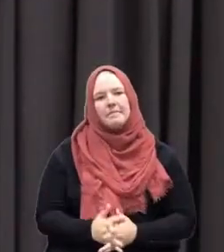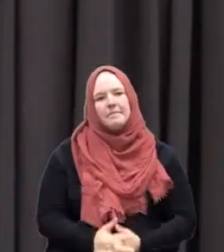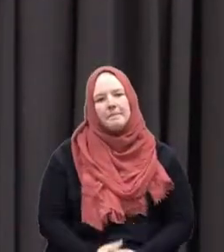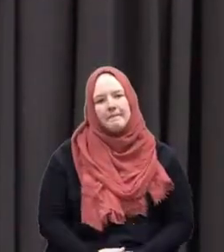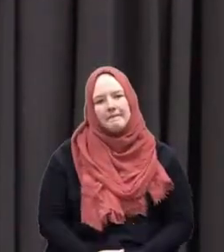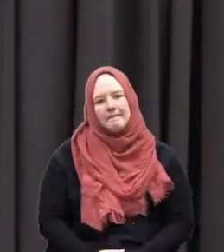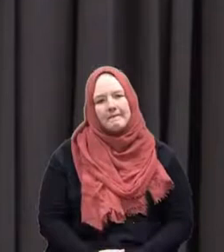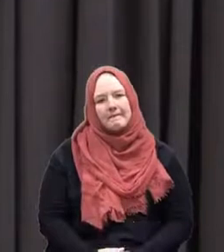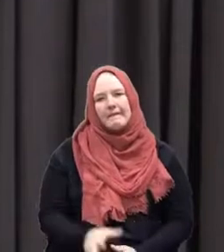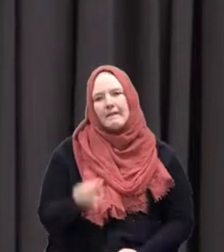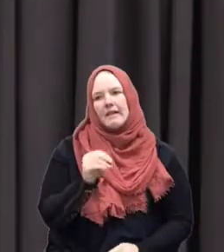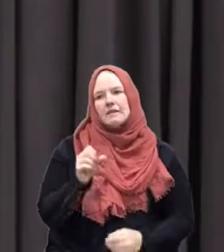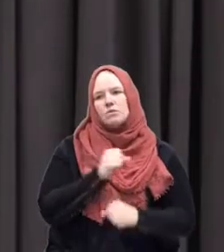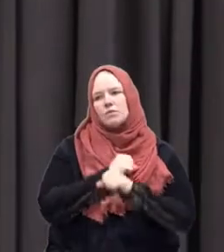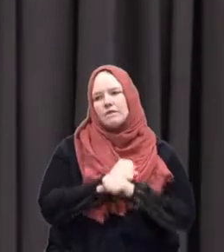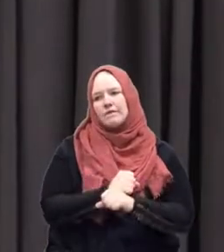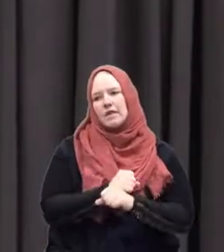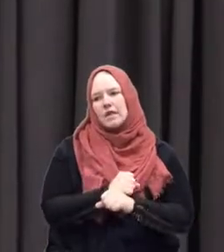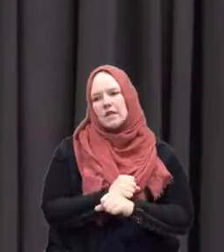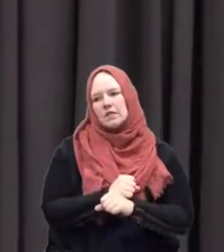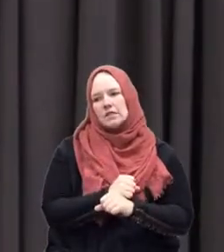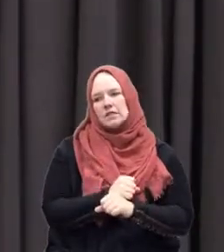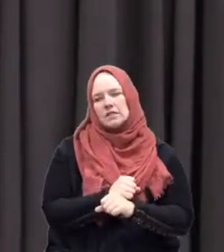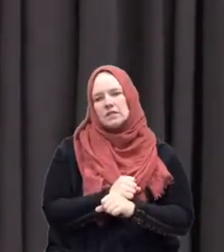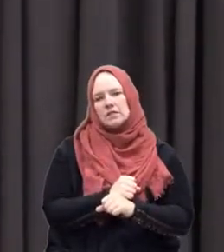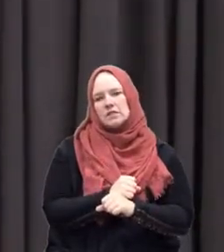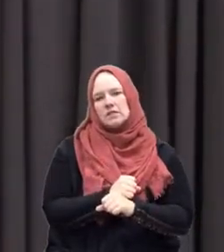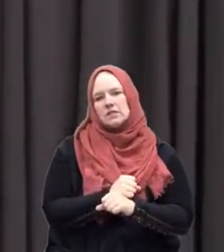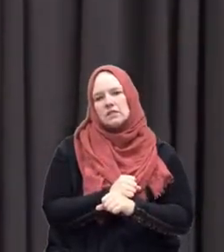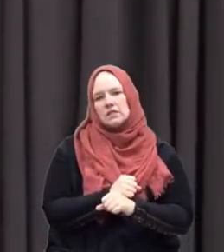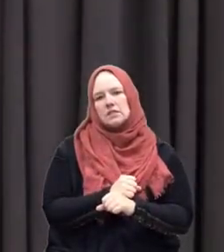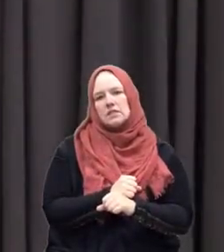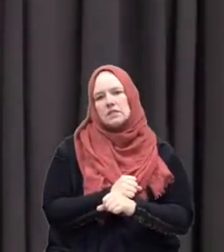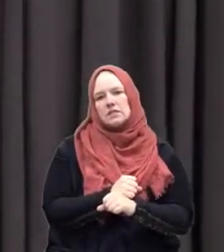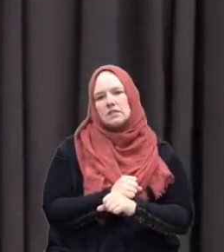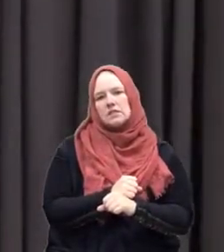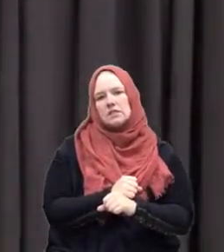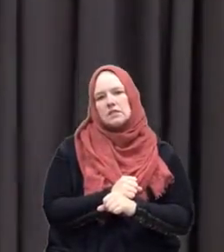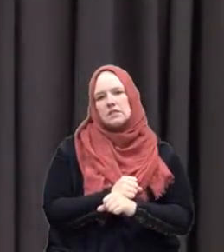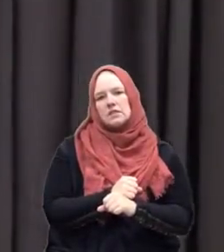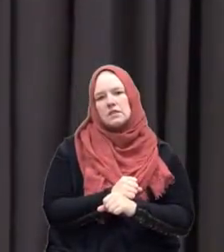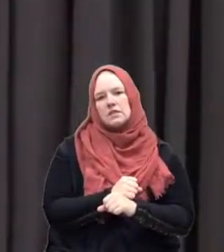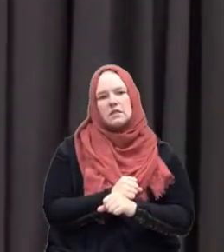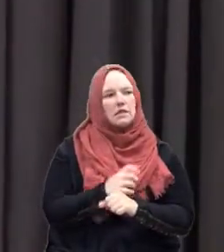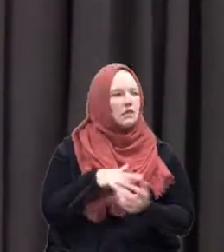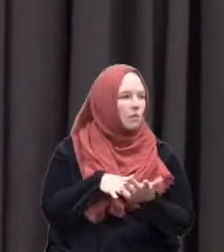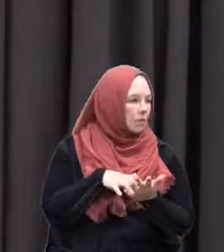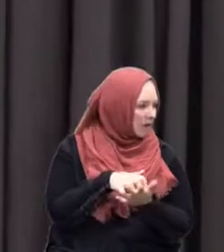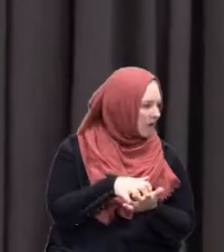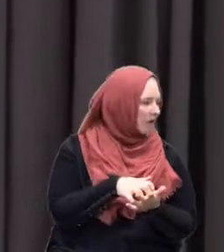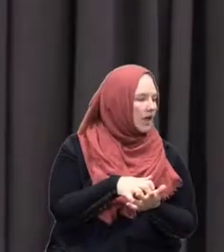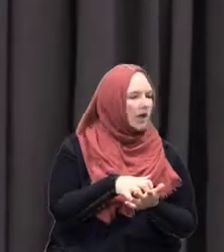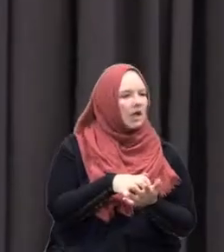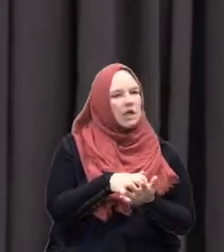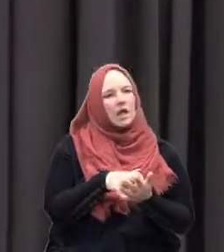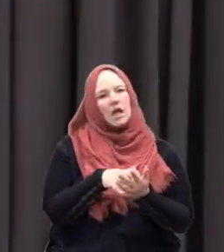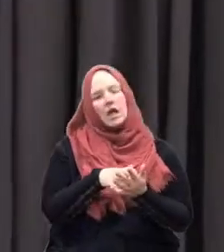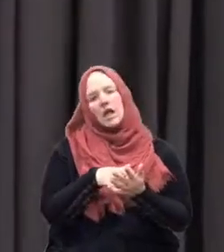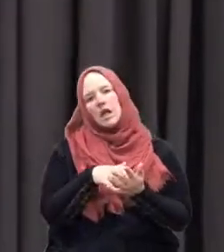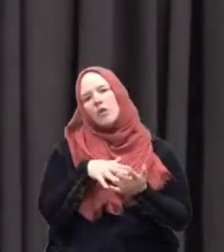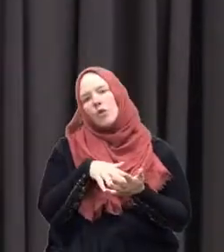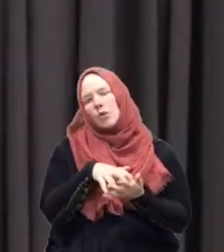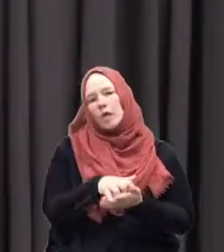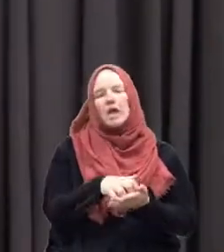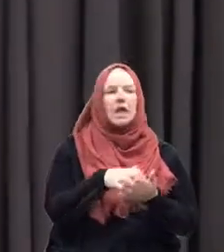families and to defend the underprivileged and the exploited and the weak and the meek and